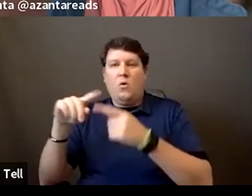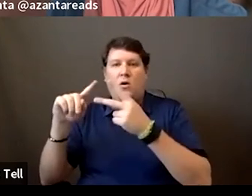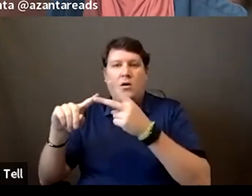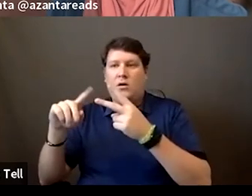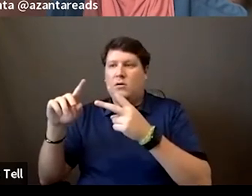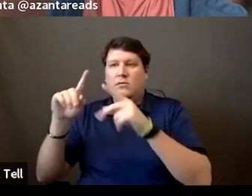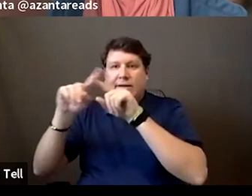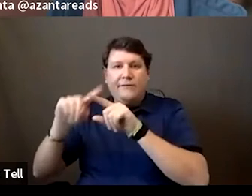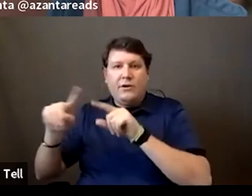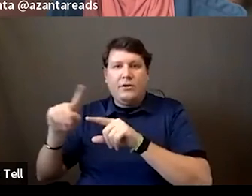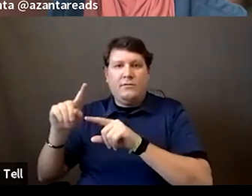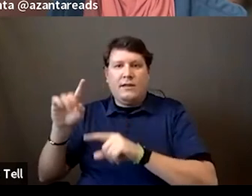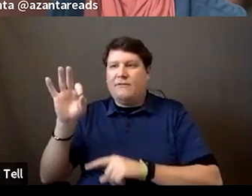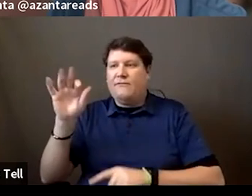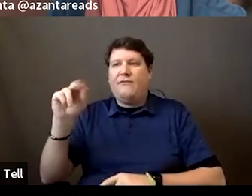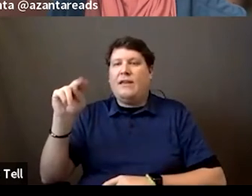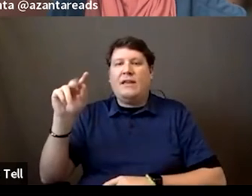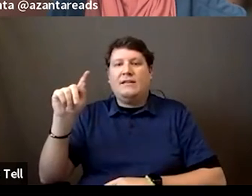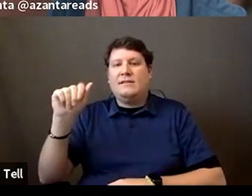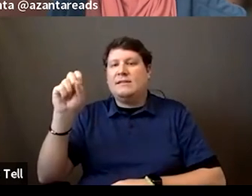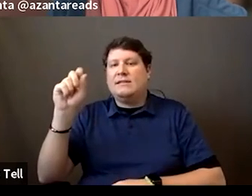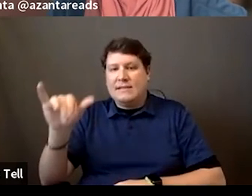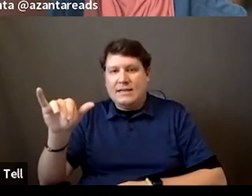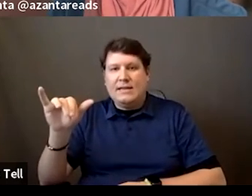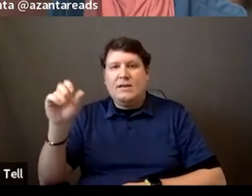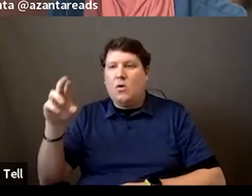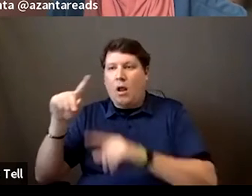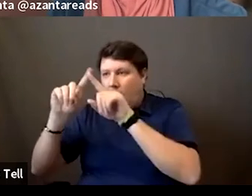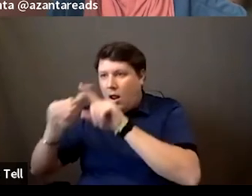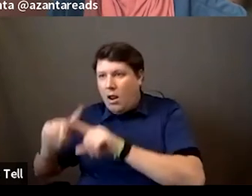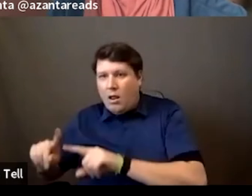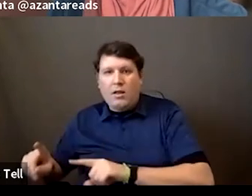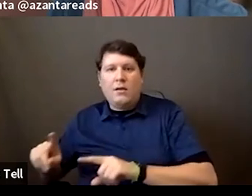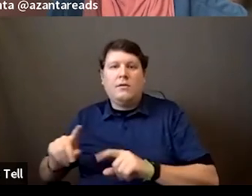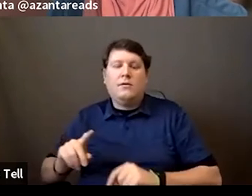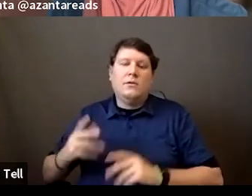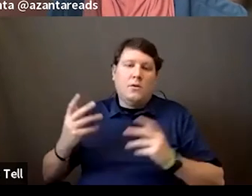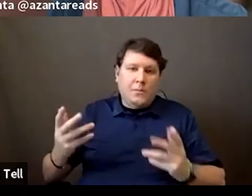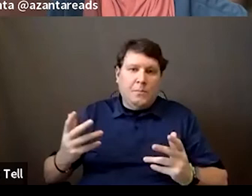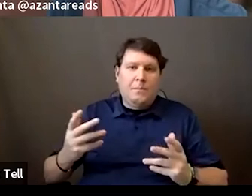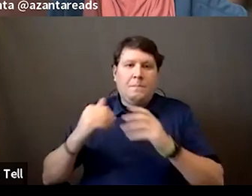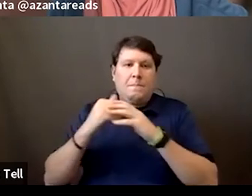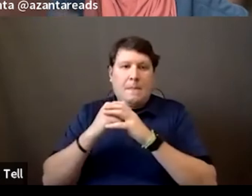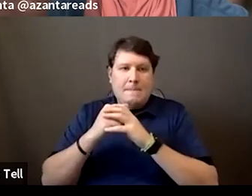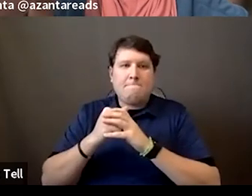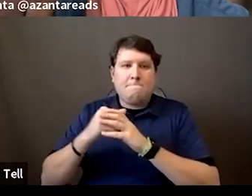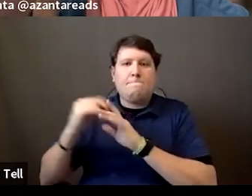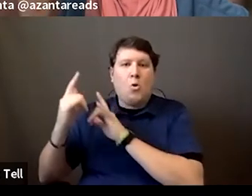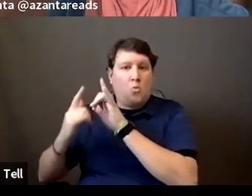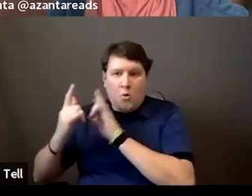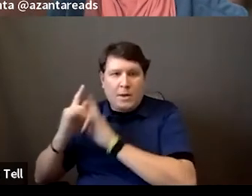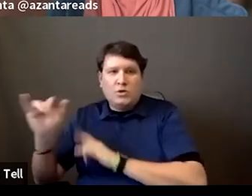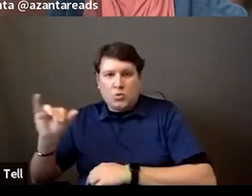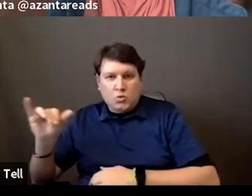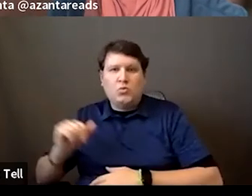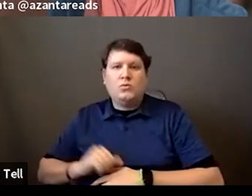biggest book talkers, because that's not what their niche is. That's not what their audience is there for. So yeah, just snapped